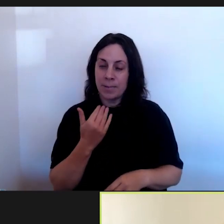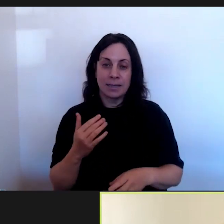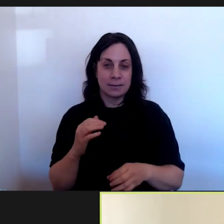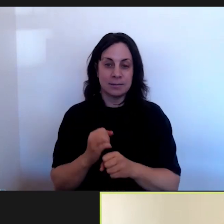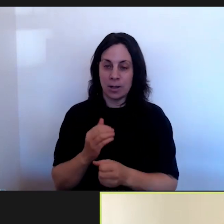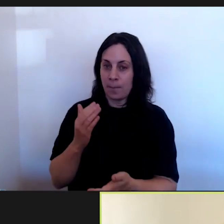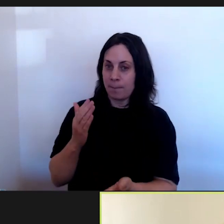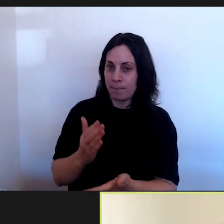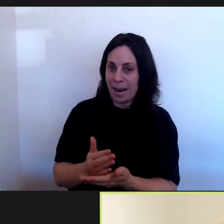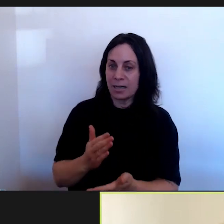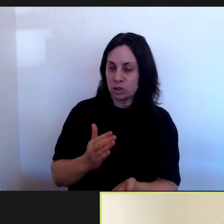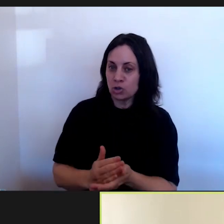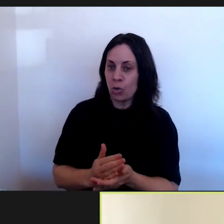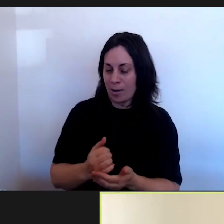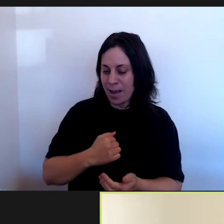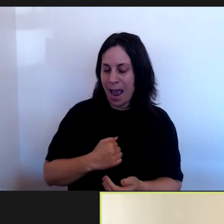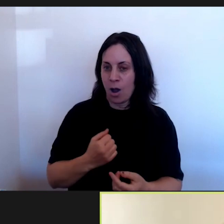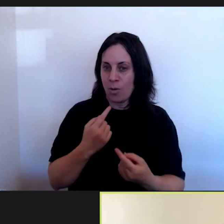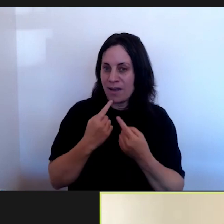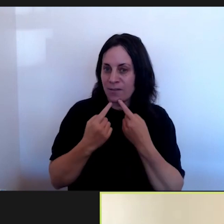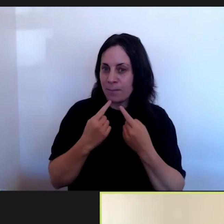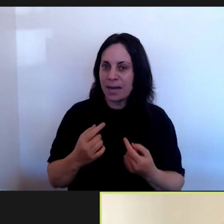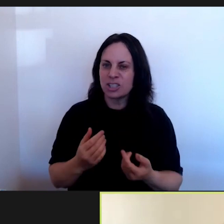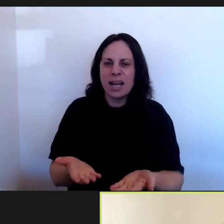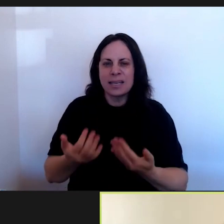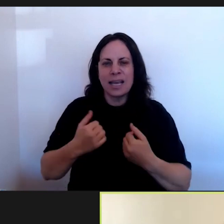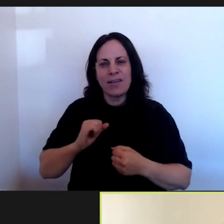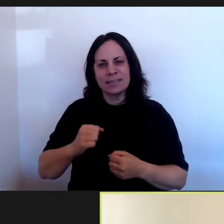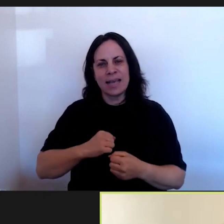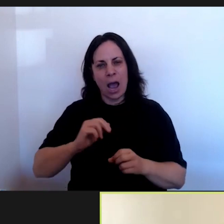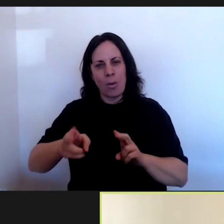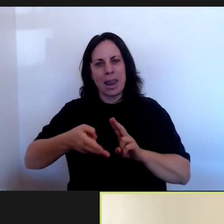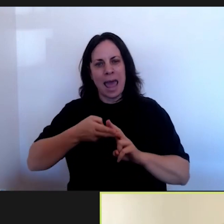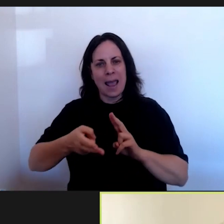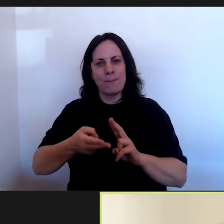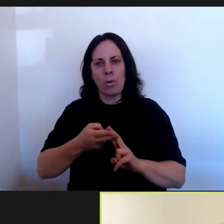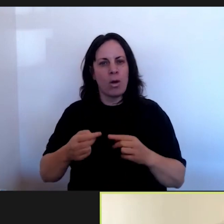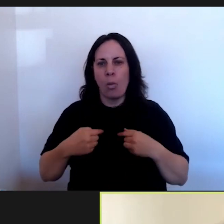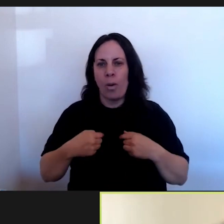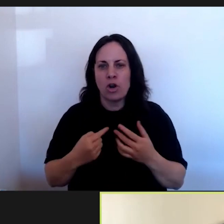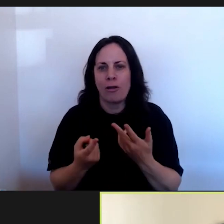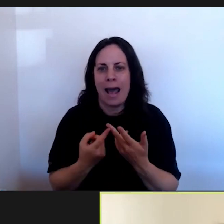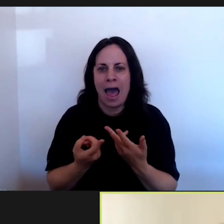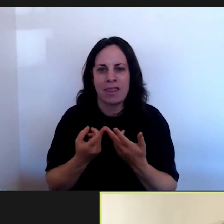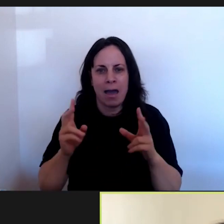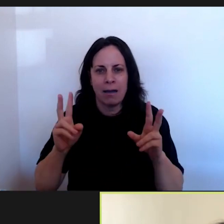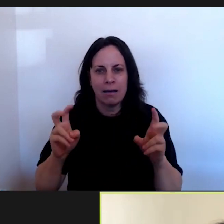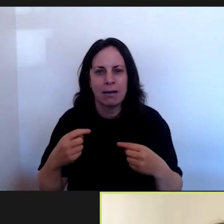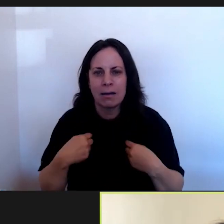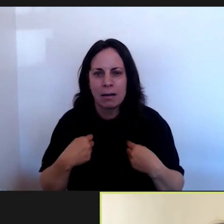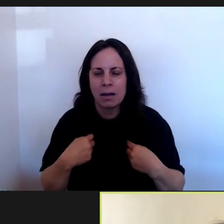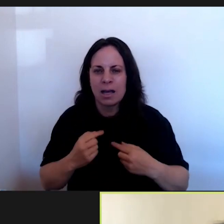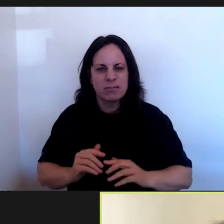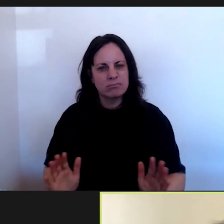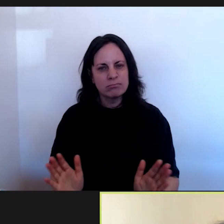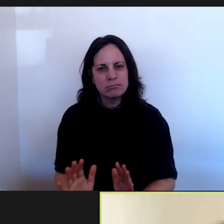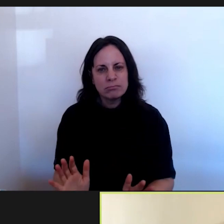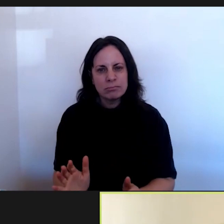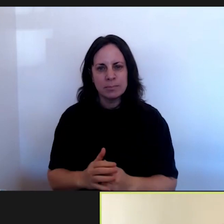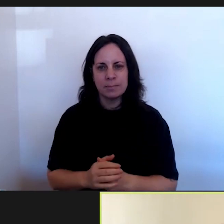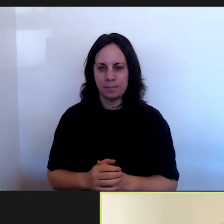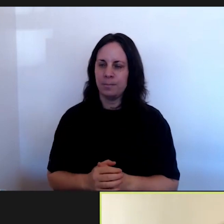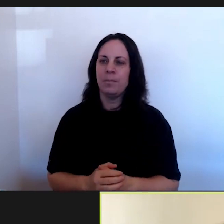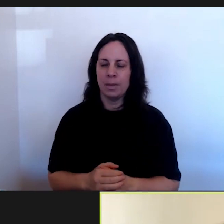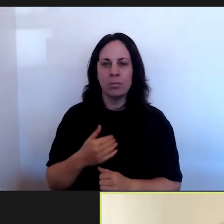space instead of calling us other? What is that other? What are we? So please work on that as well. We really need